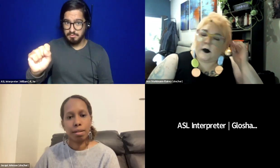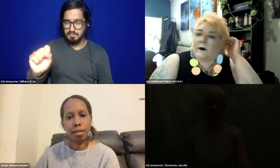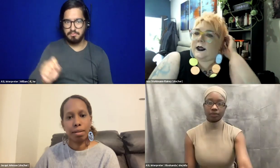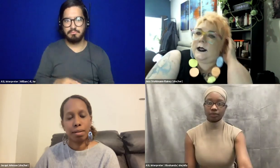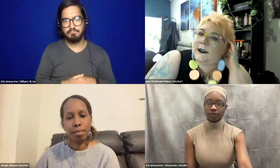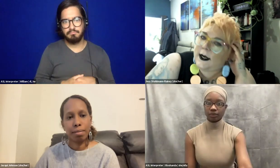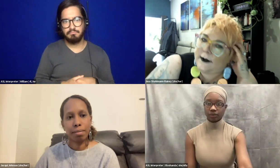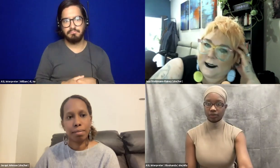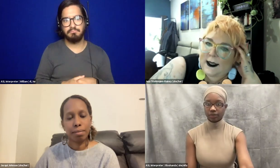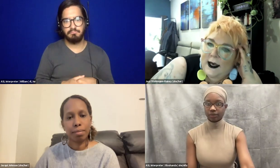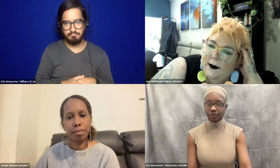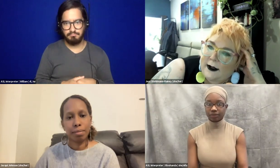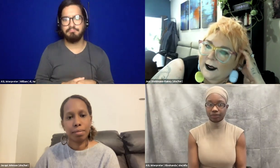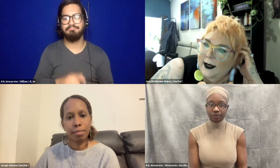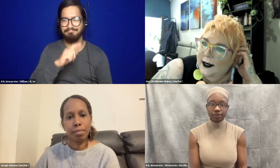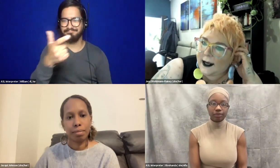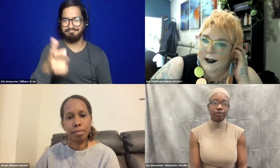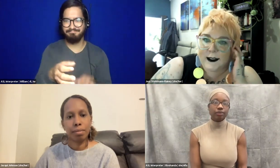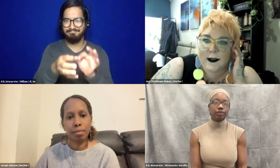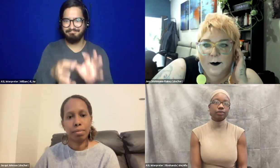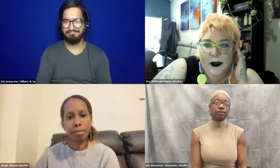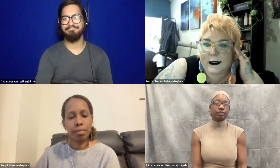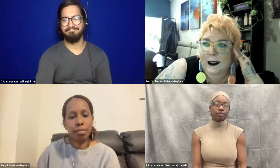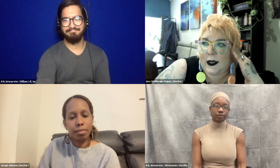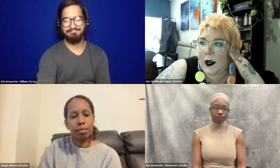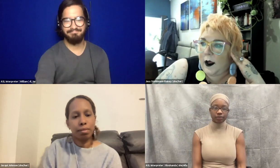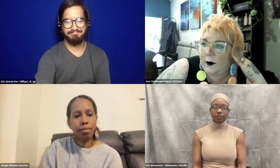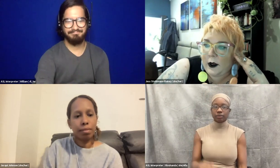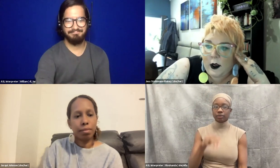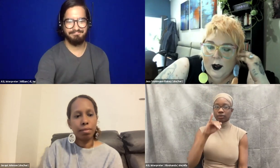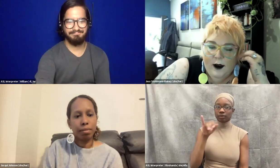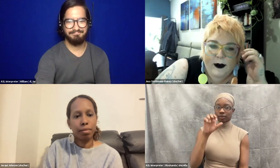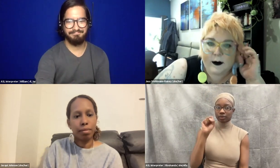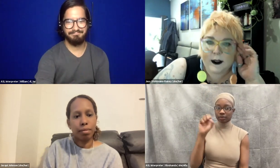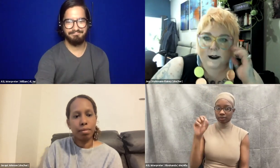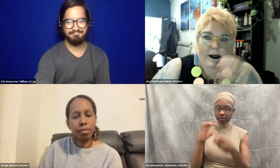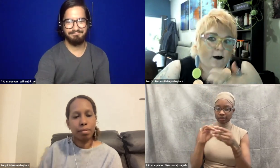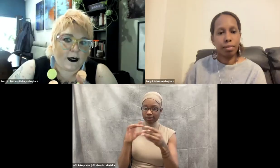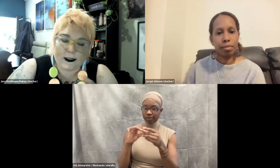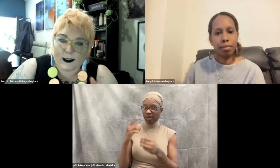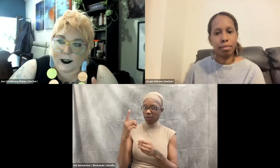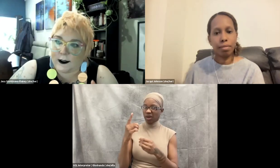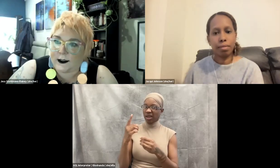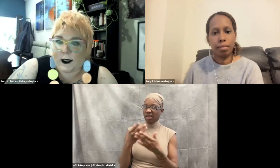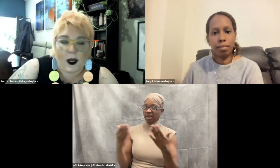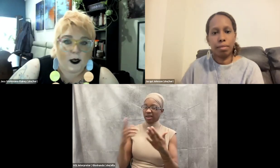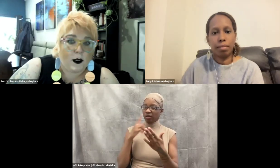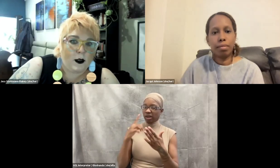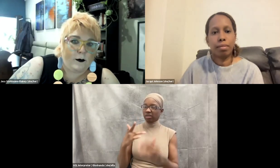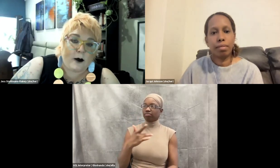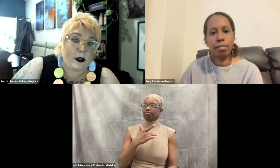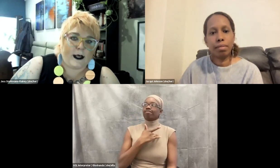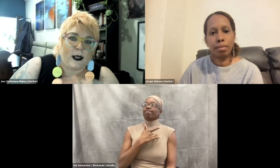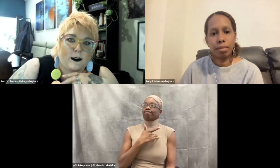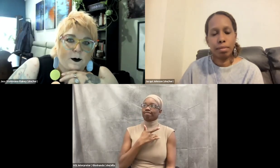Um, one of the things that I was thinking about that had a connection for me was that, um, I've made really specific decisions to not